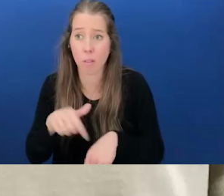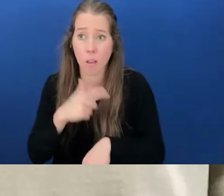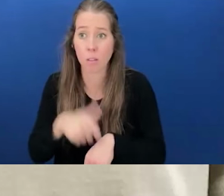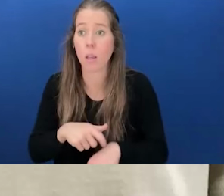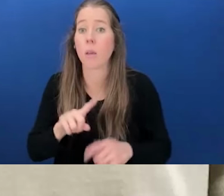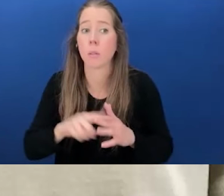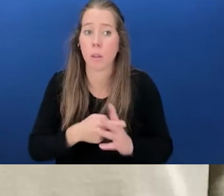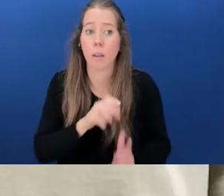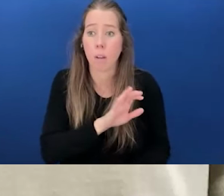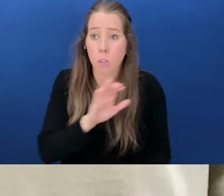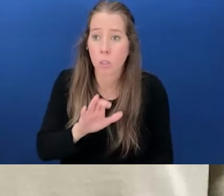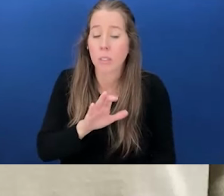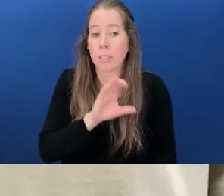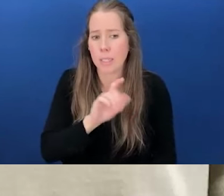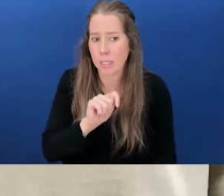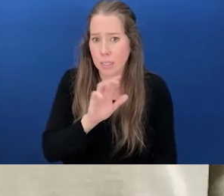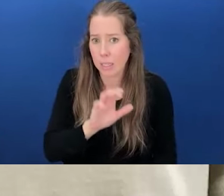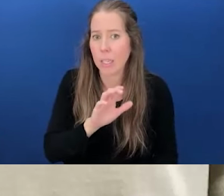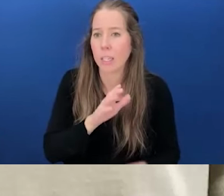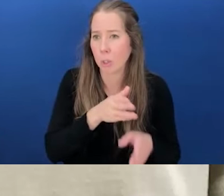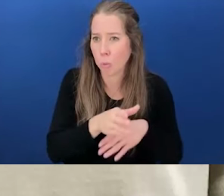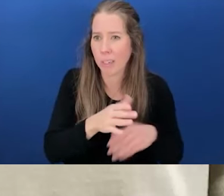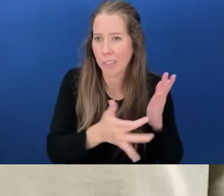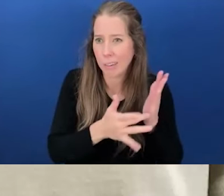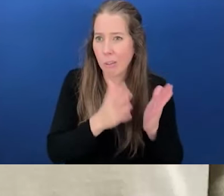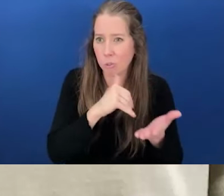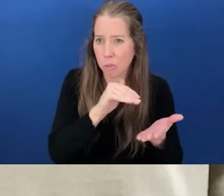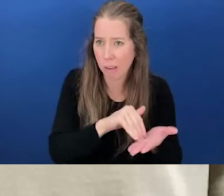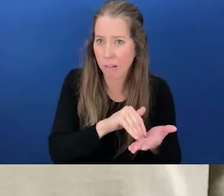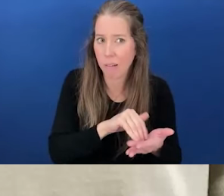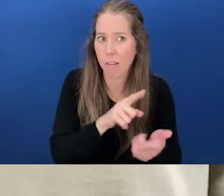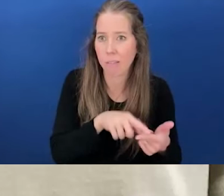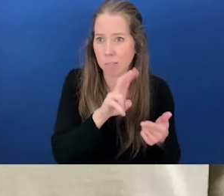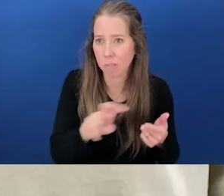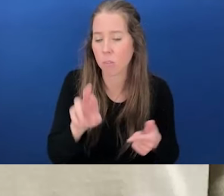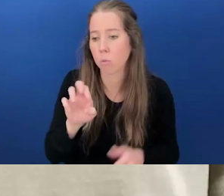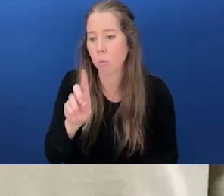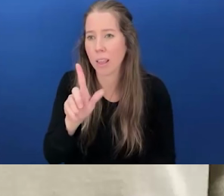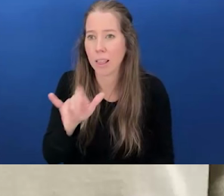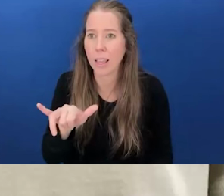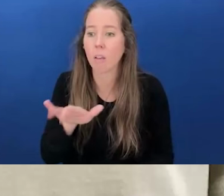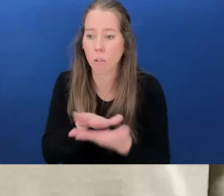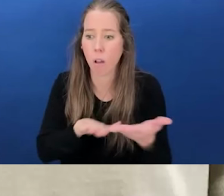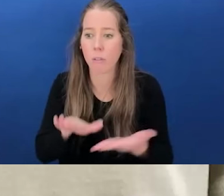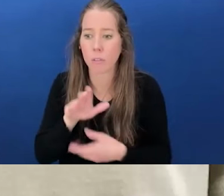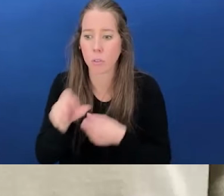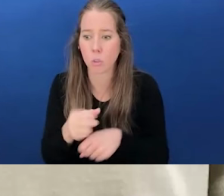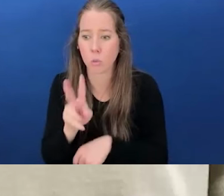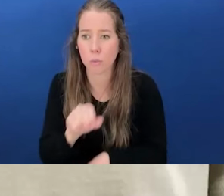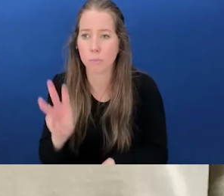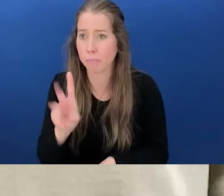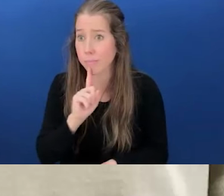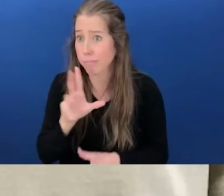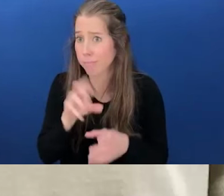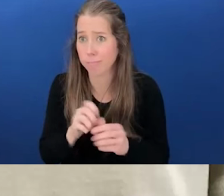Fresno City over at CTC, Career and Technology Center, and before I went over to Reedley College in 2006. So I've been